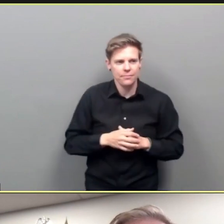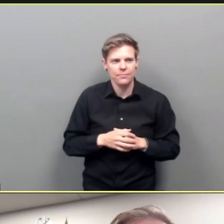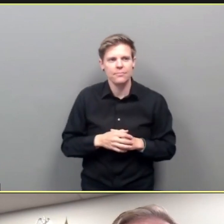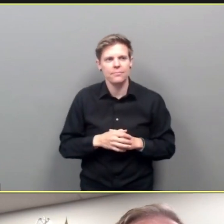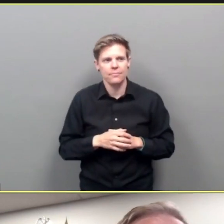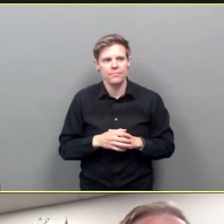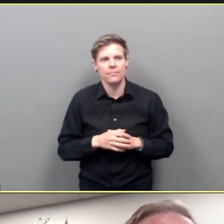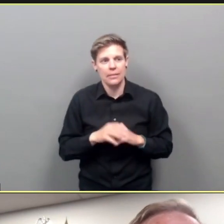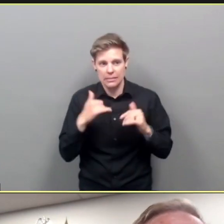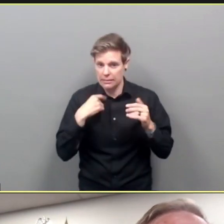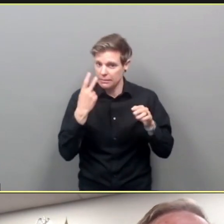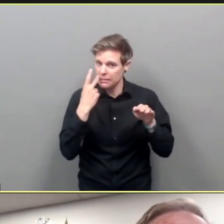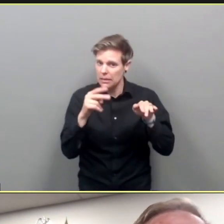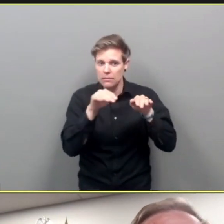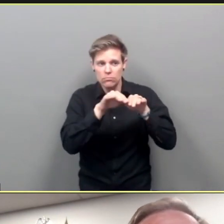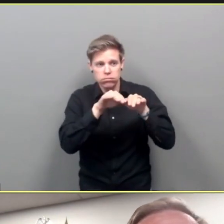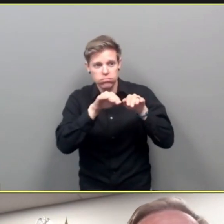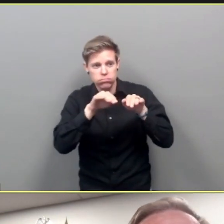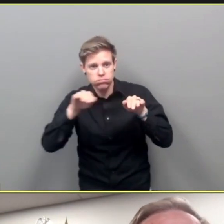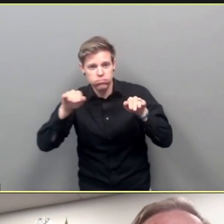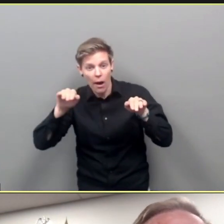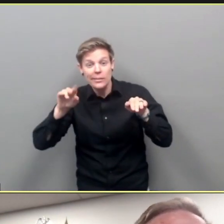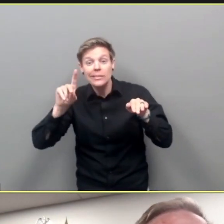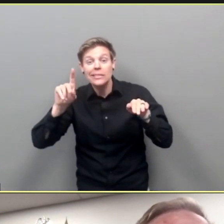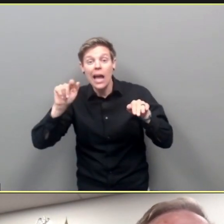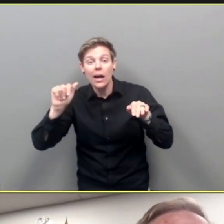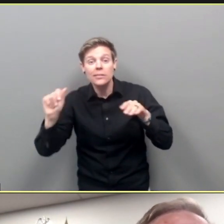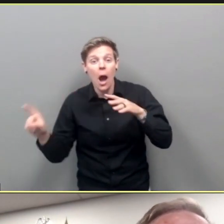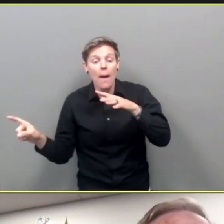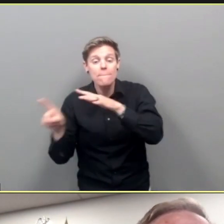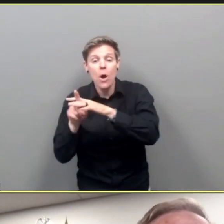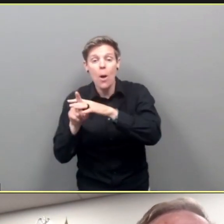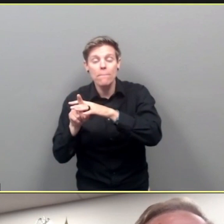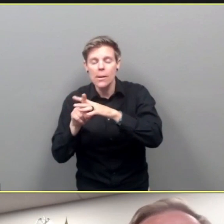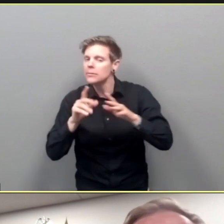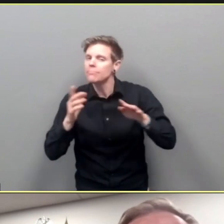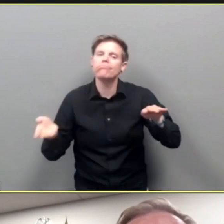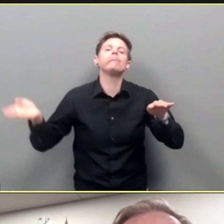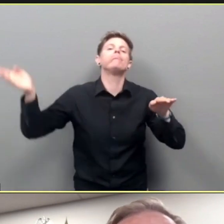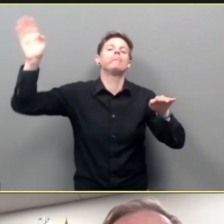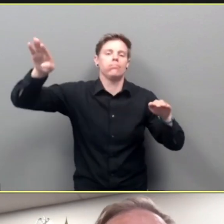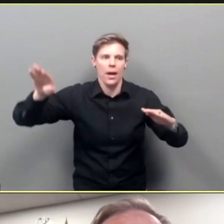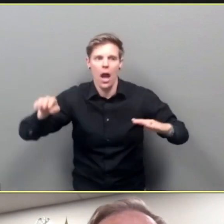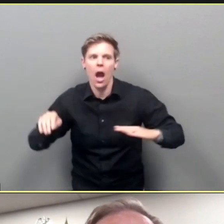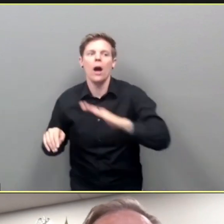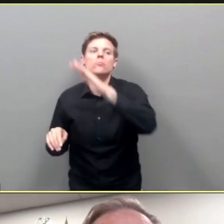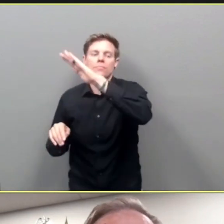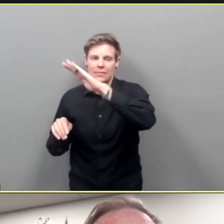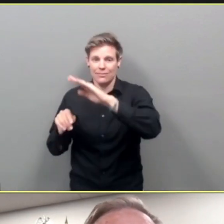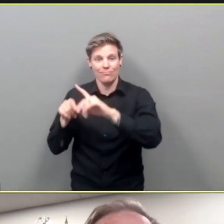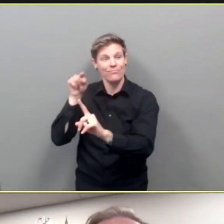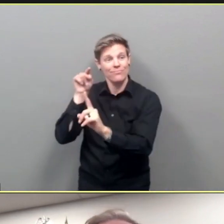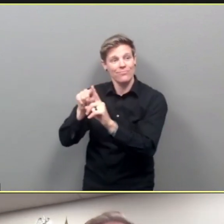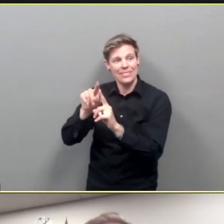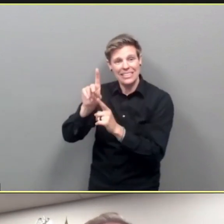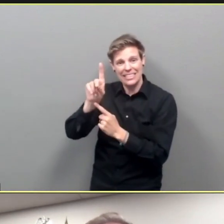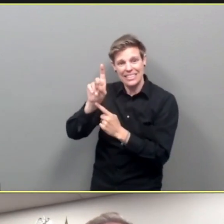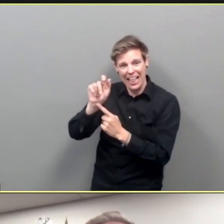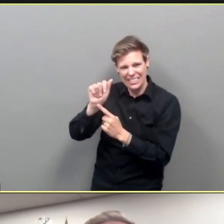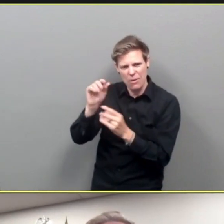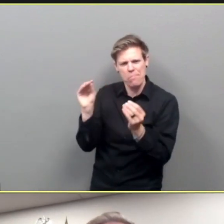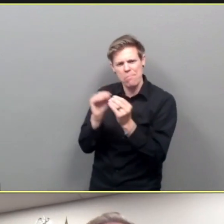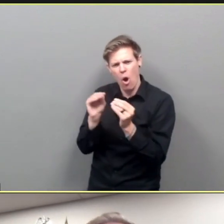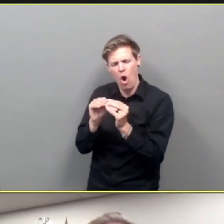Delta has been a game changer because of its increased transmissibility or